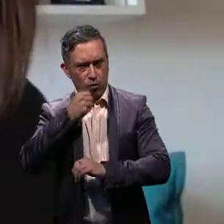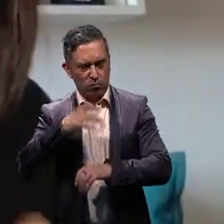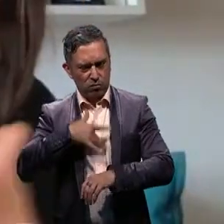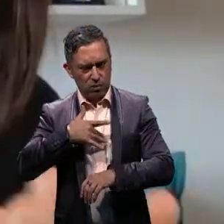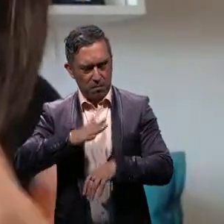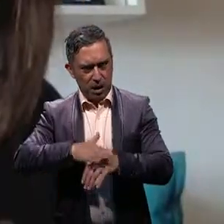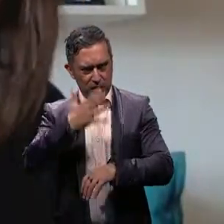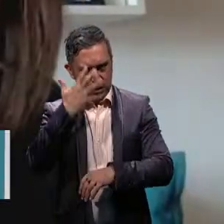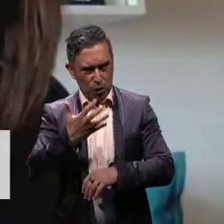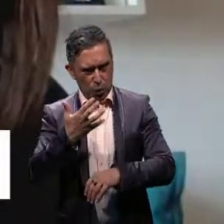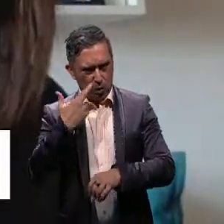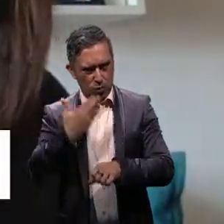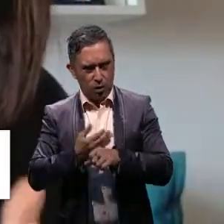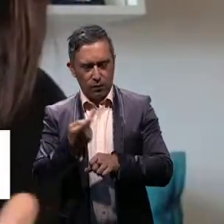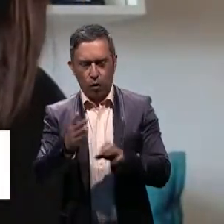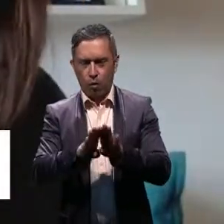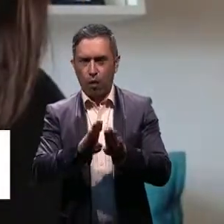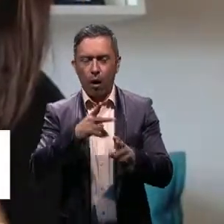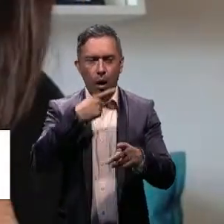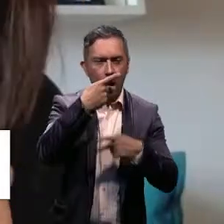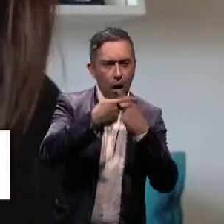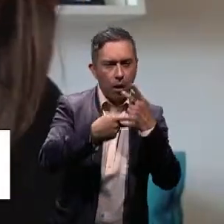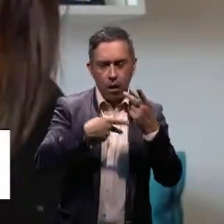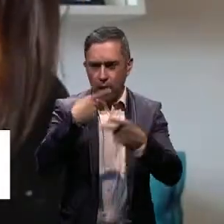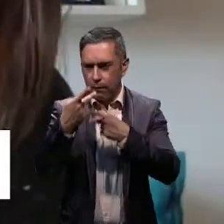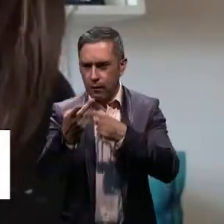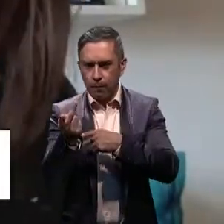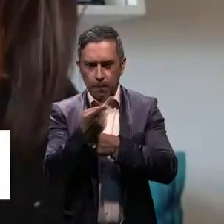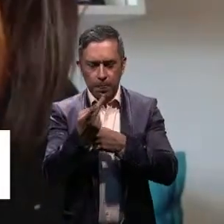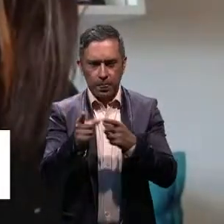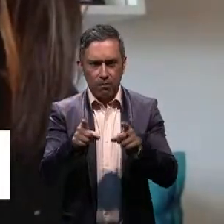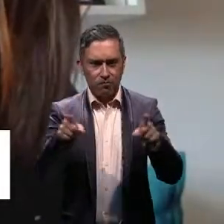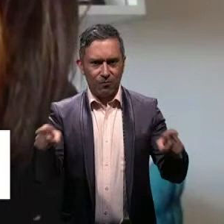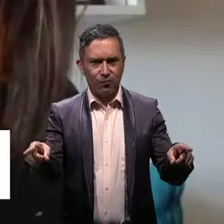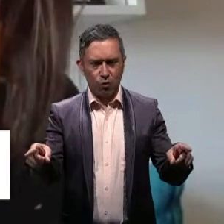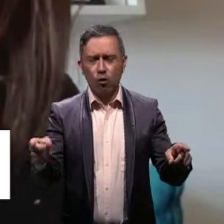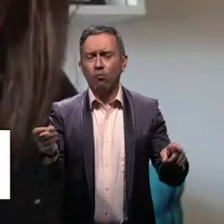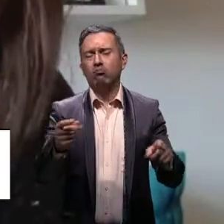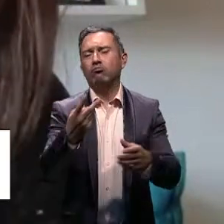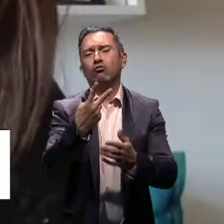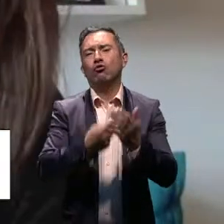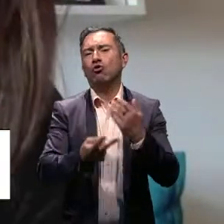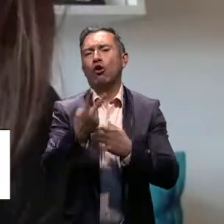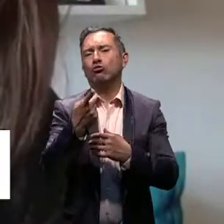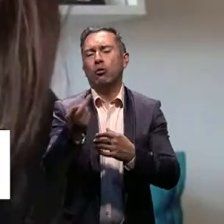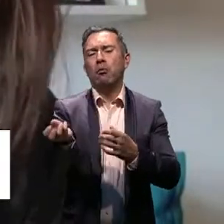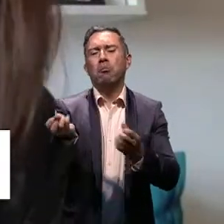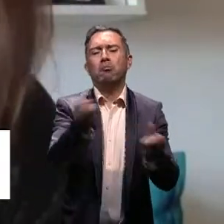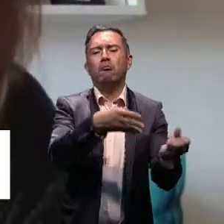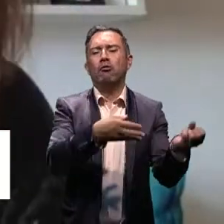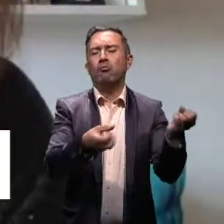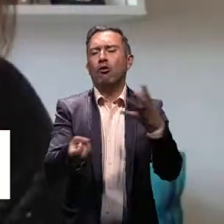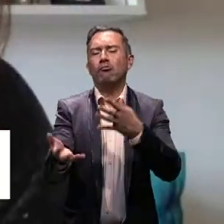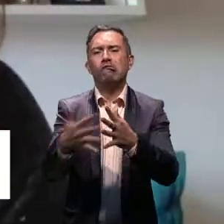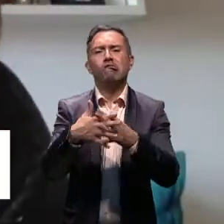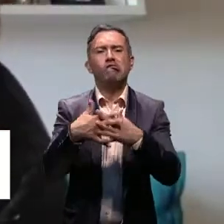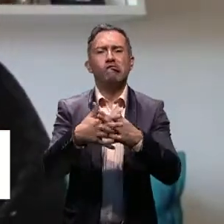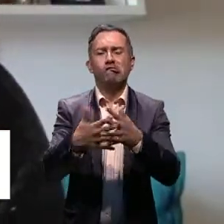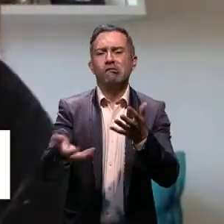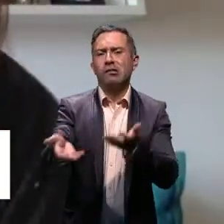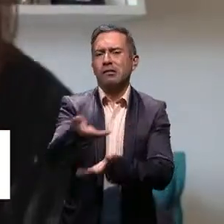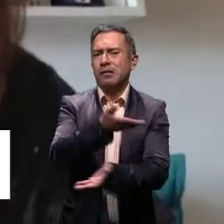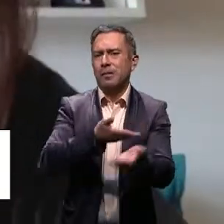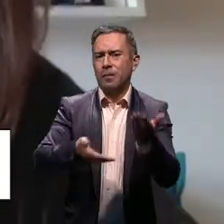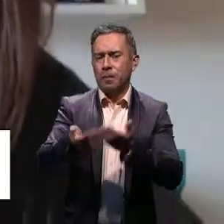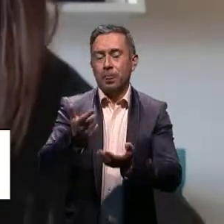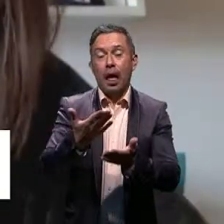they seem to be responsible, but they generate two types of discourses where there is contamination between both. And I